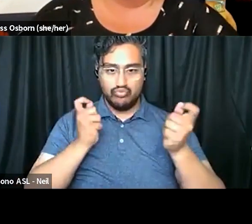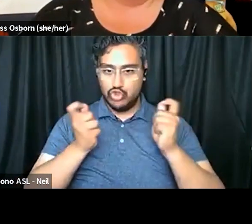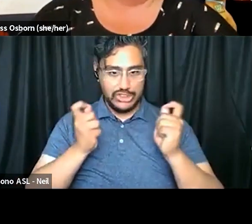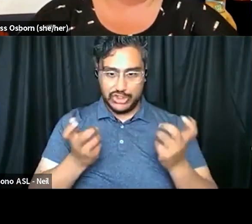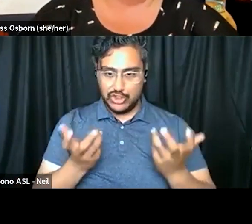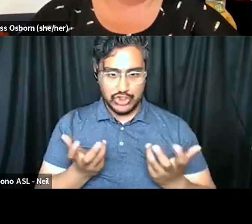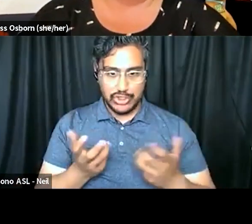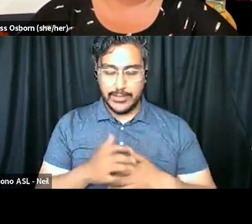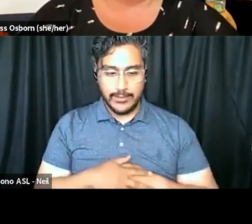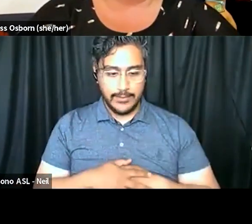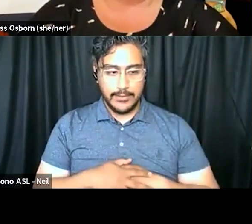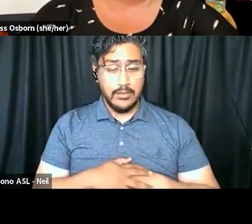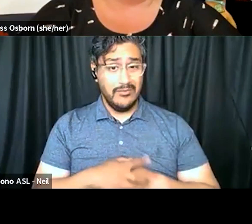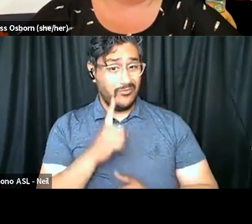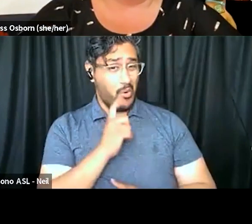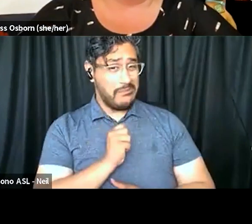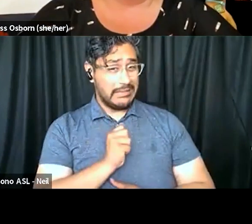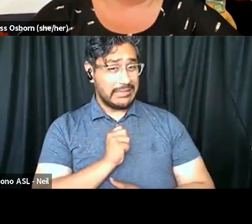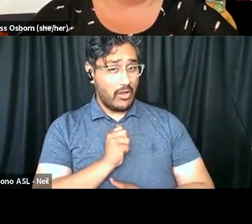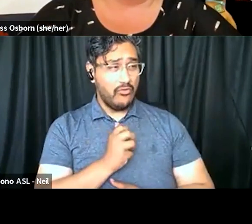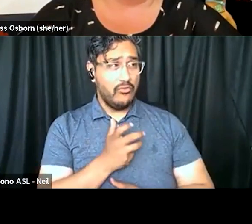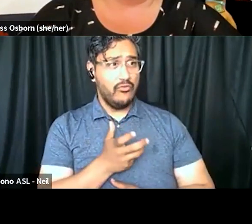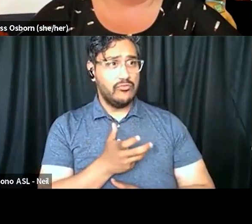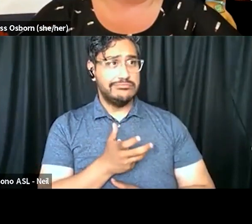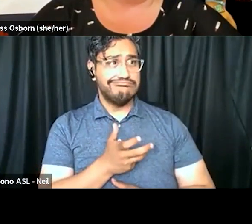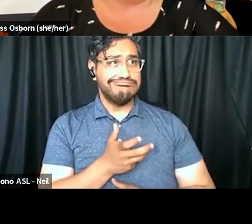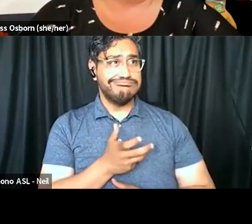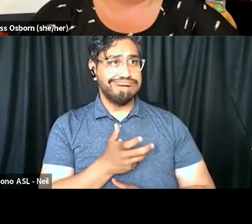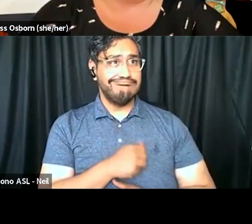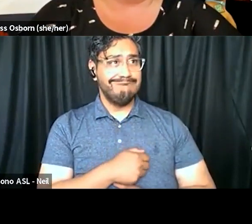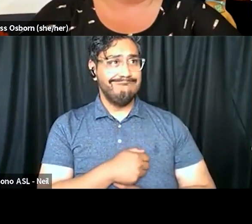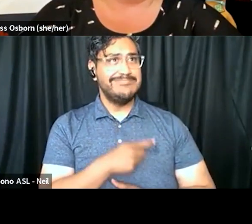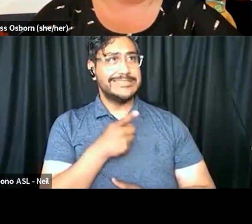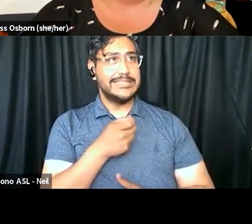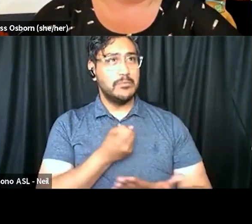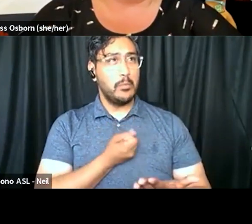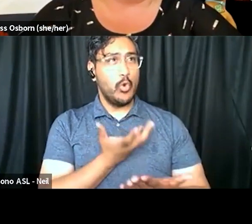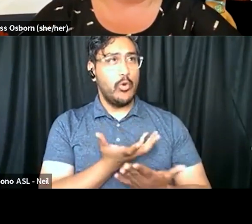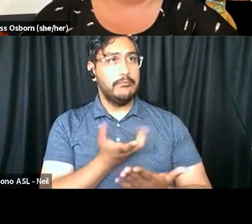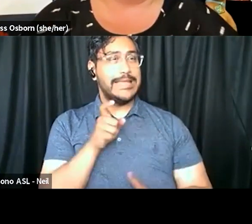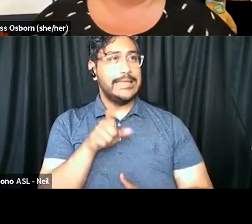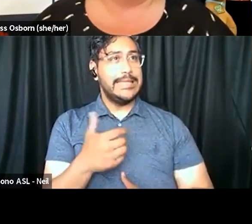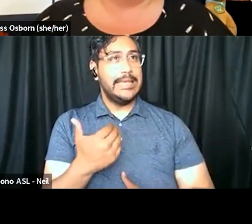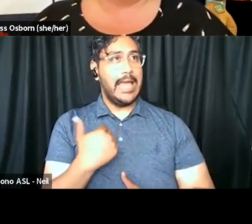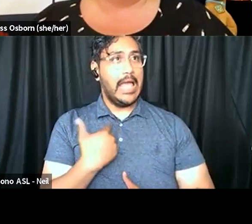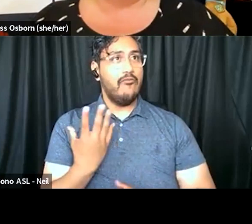this poem needs to have more inclusive language.